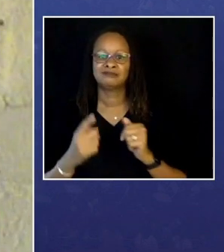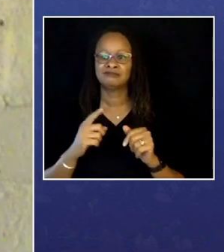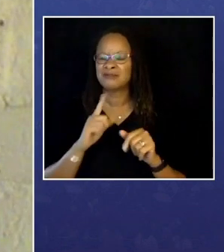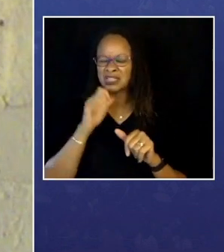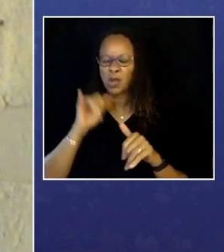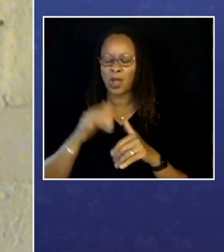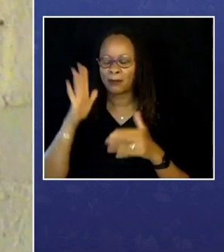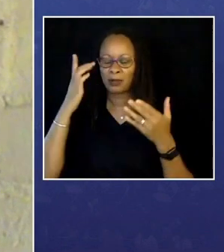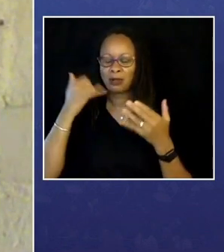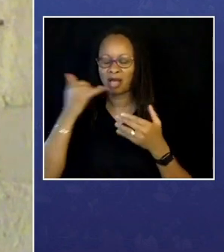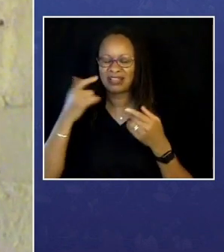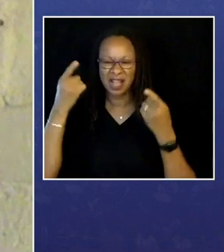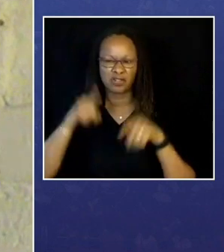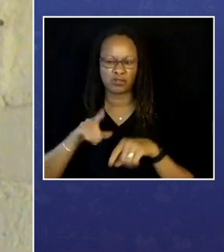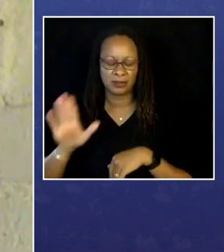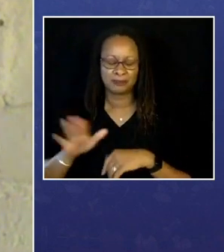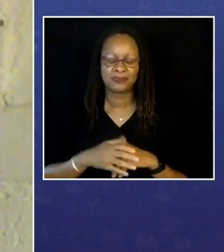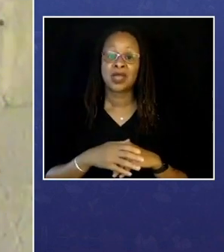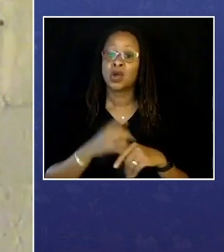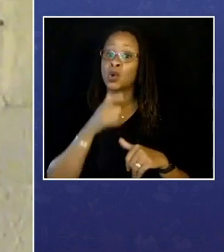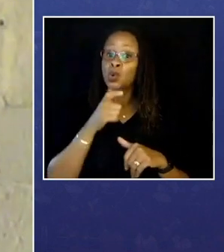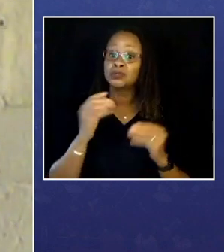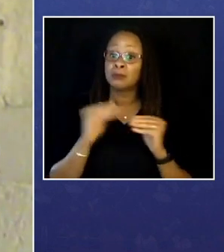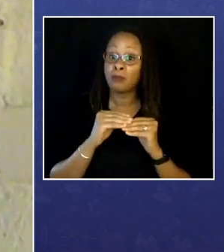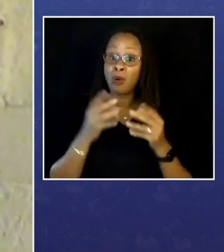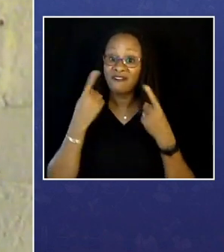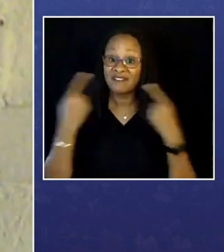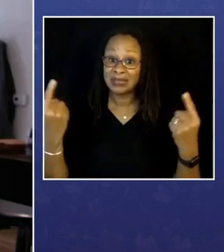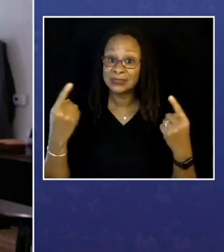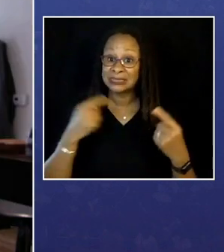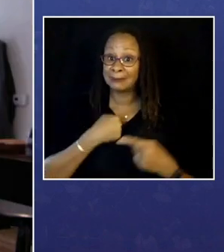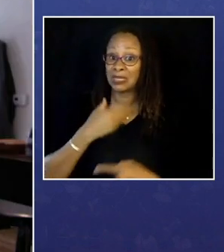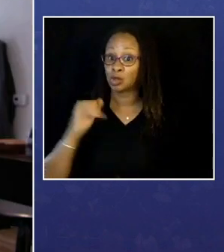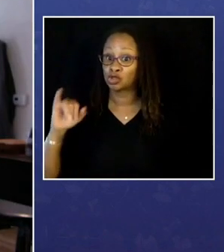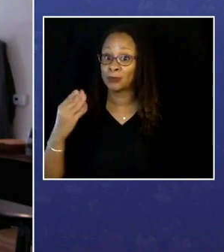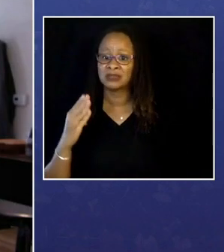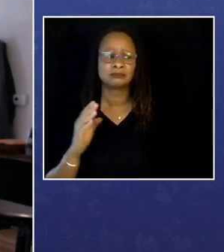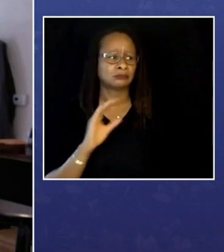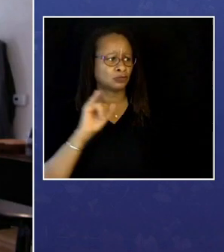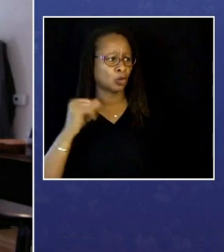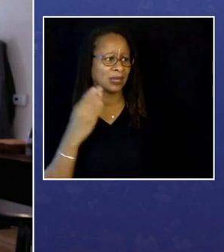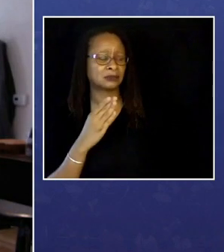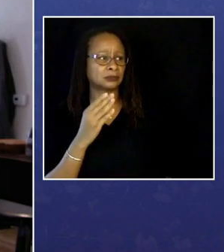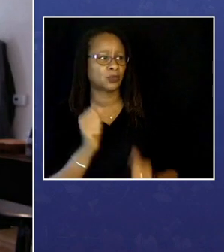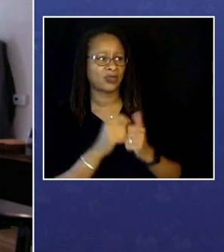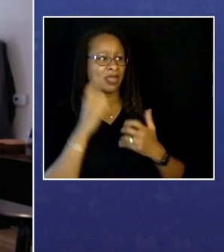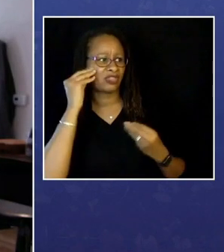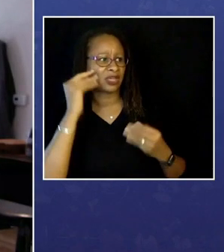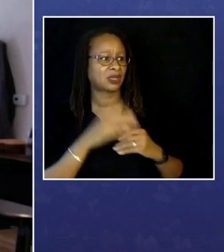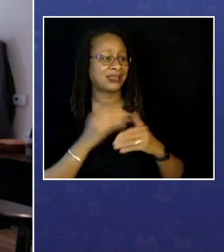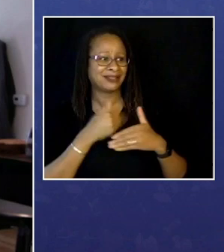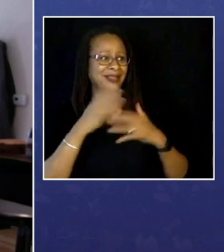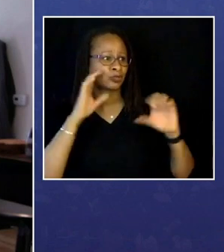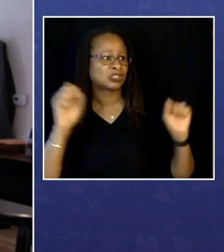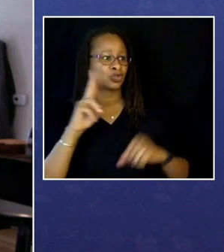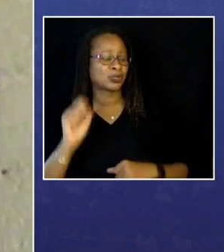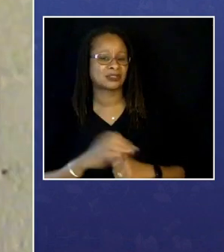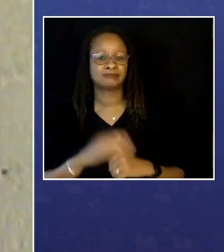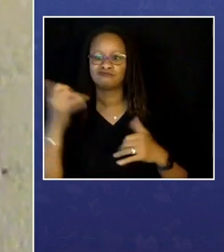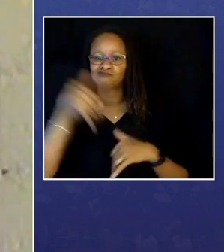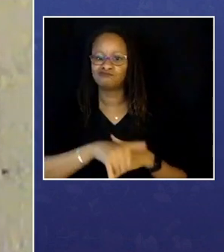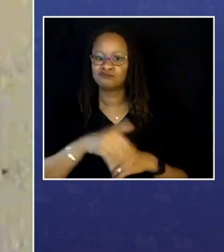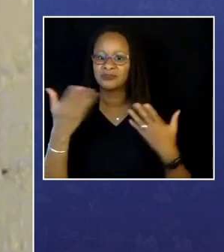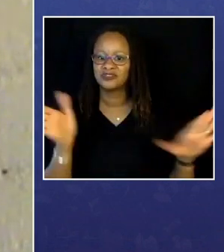though. Who is more famous, me or Joe Biden? Joe Biden. It's a no-brainer. He's going to be the next president of the United